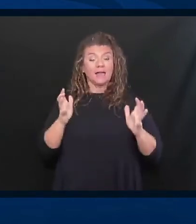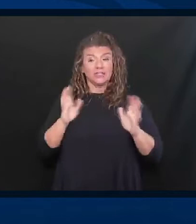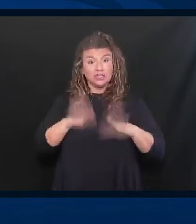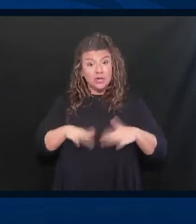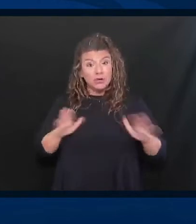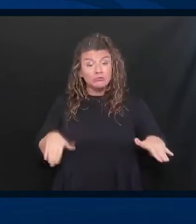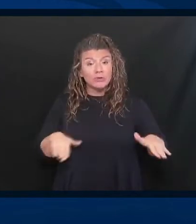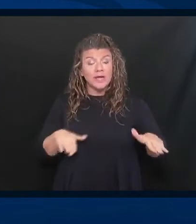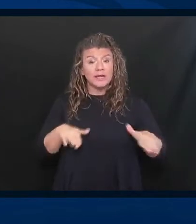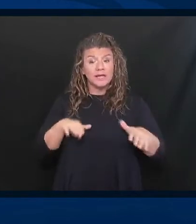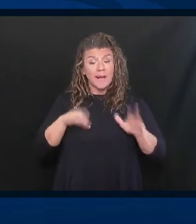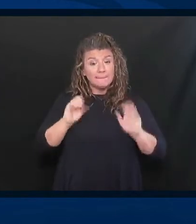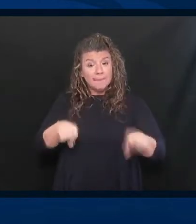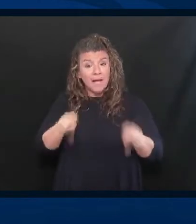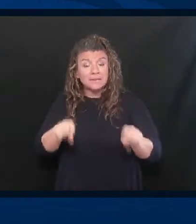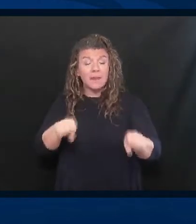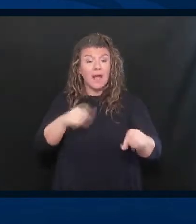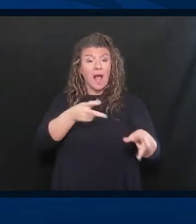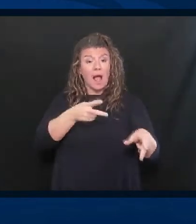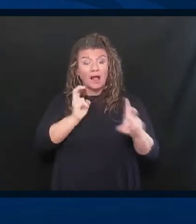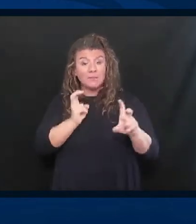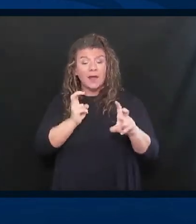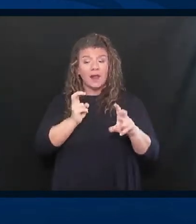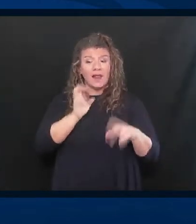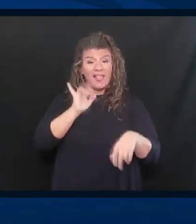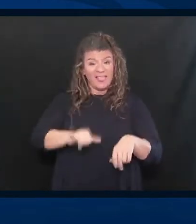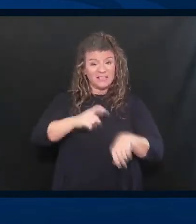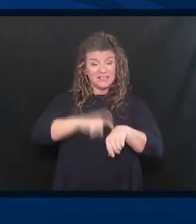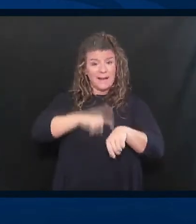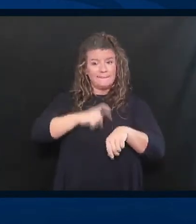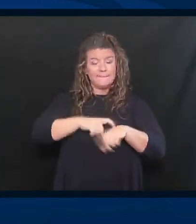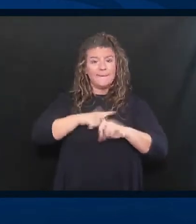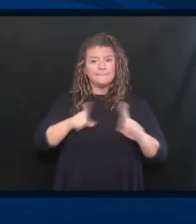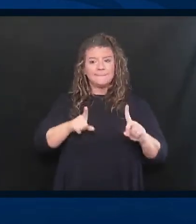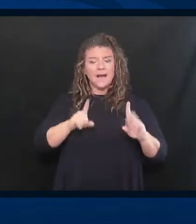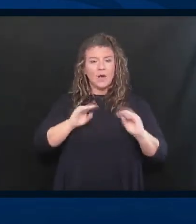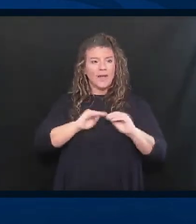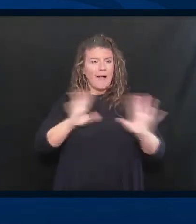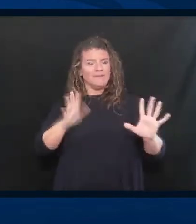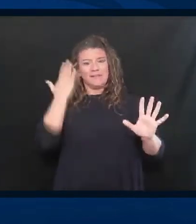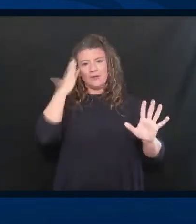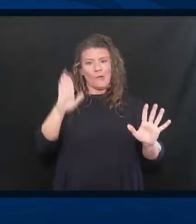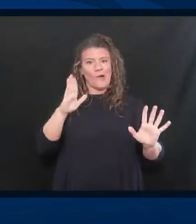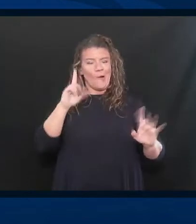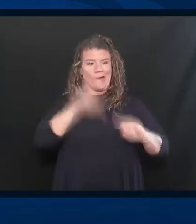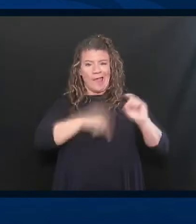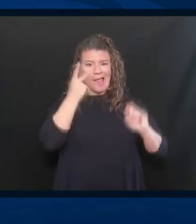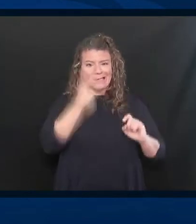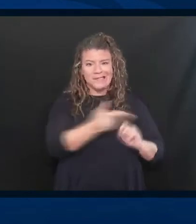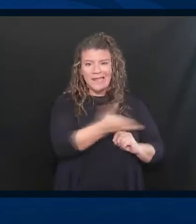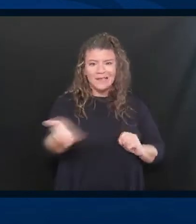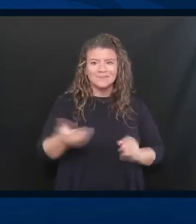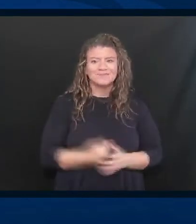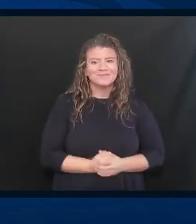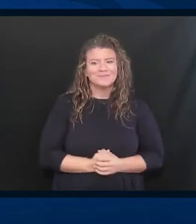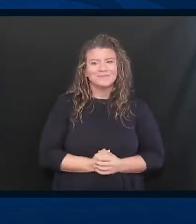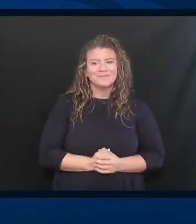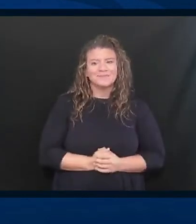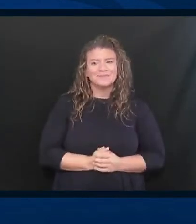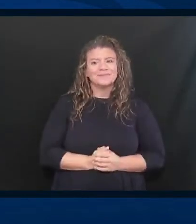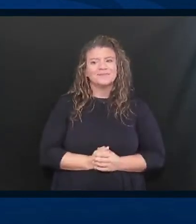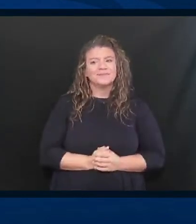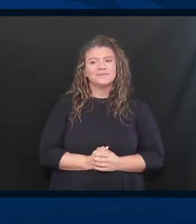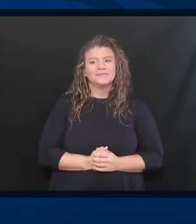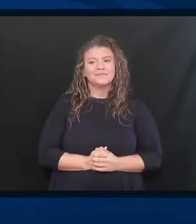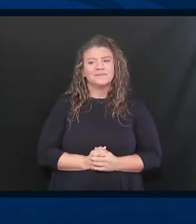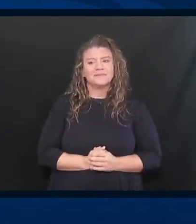children potentially might be being hospitalized this time around, but we obviously need to confirm that through the website. Thank you. I think